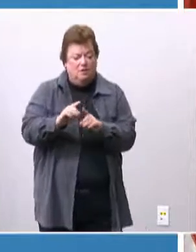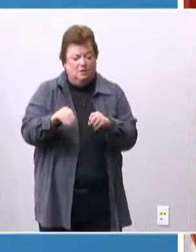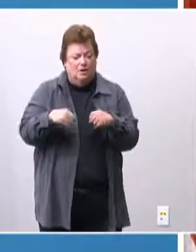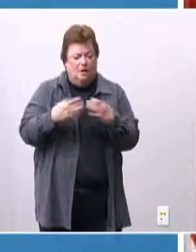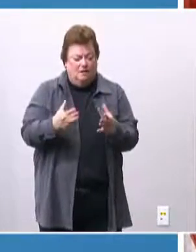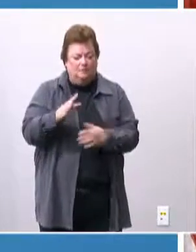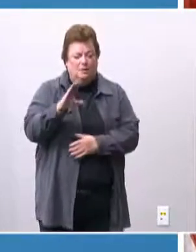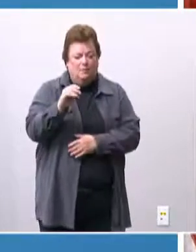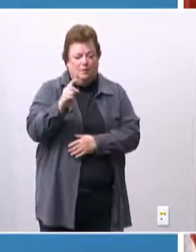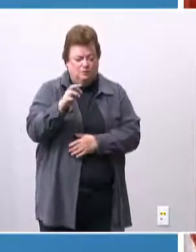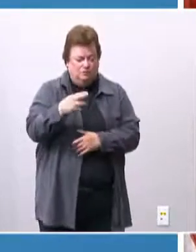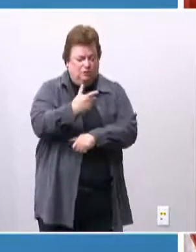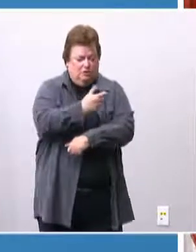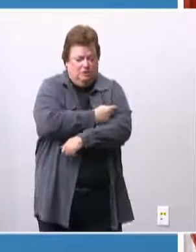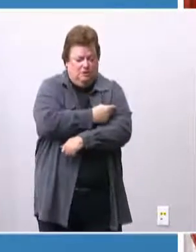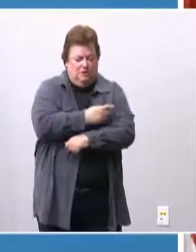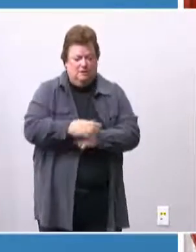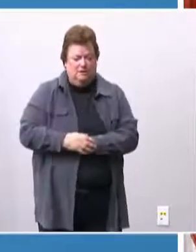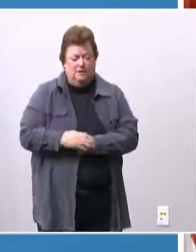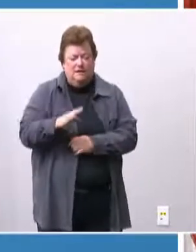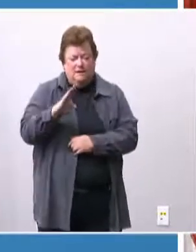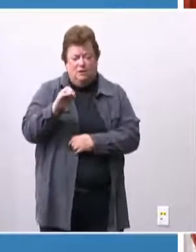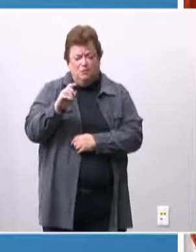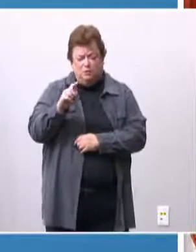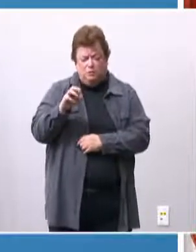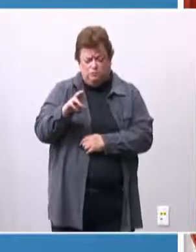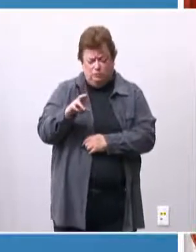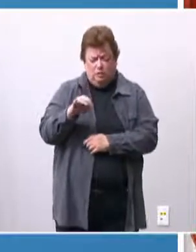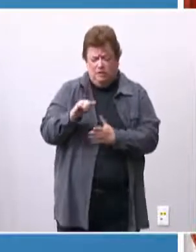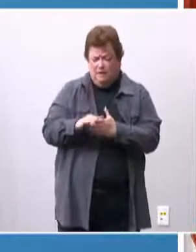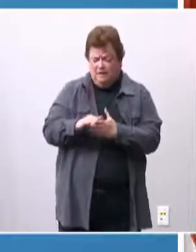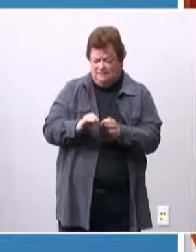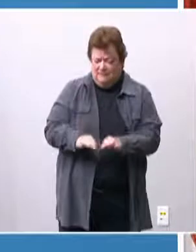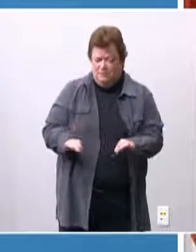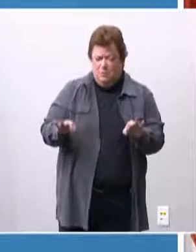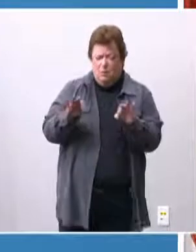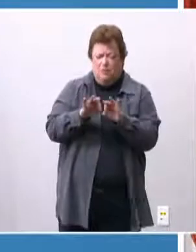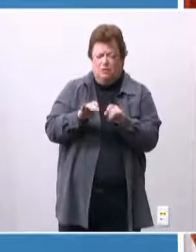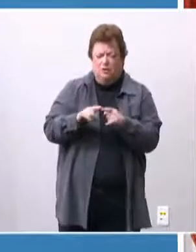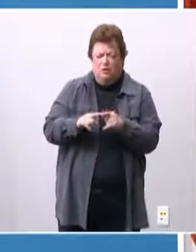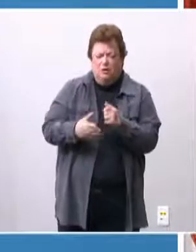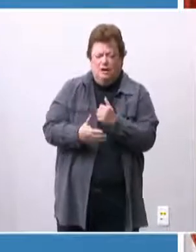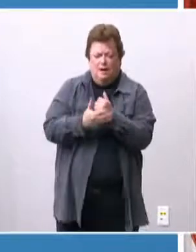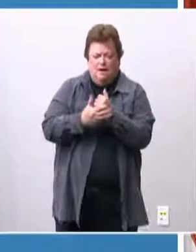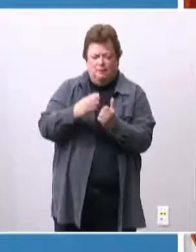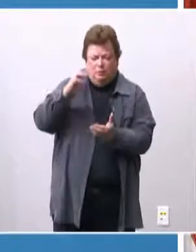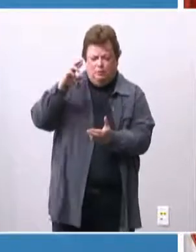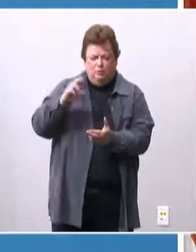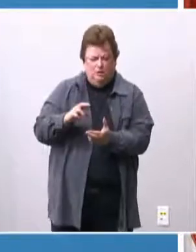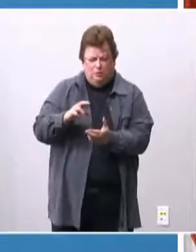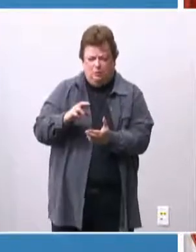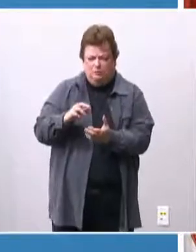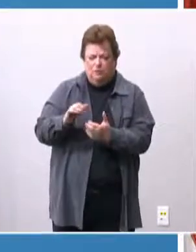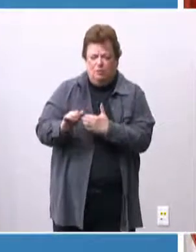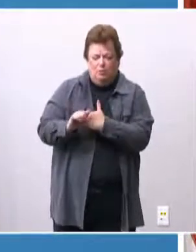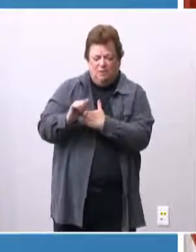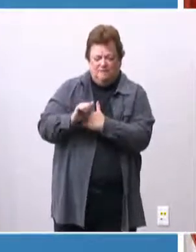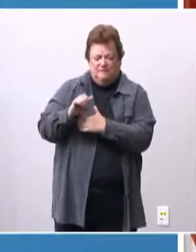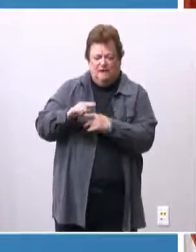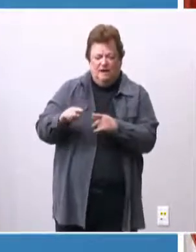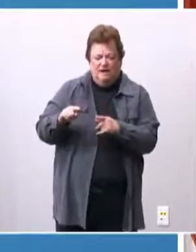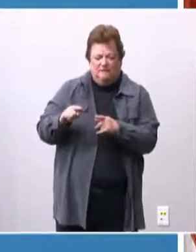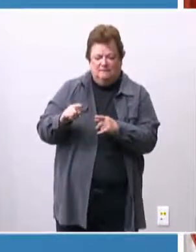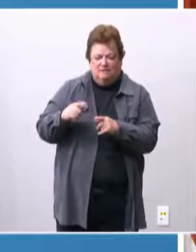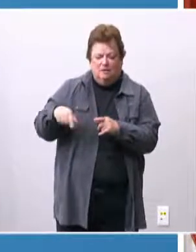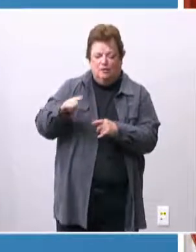these booster doses. Booster doses are a critical tool to help reduce the risk of severe outcomes in